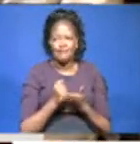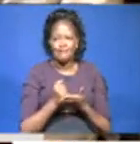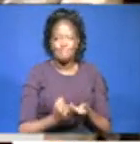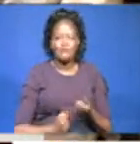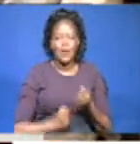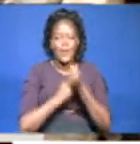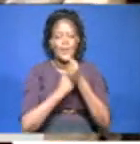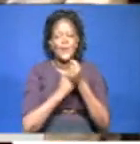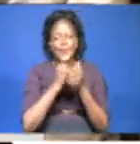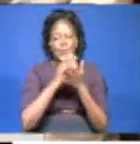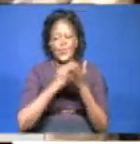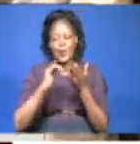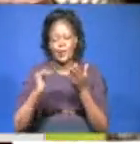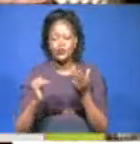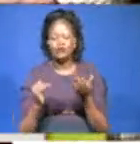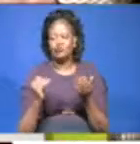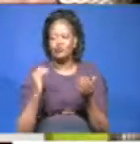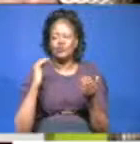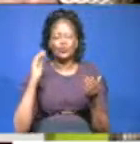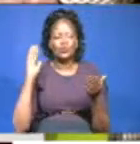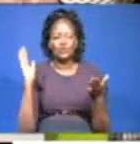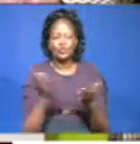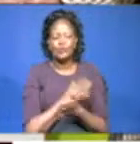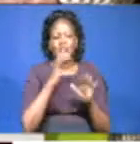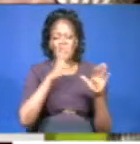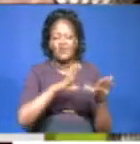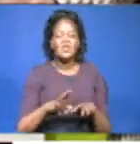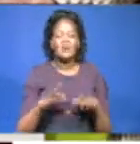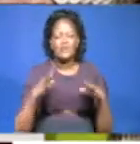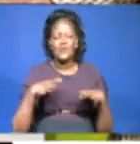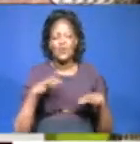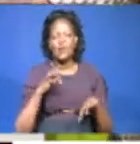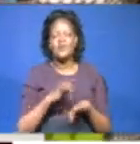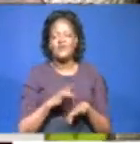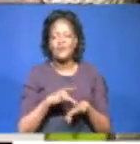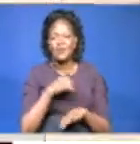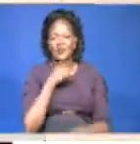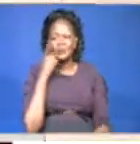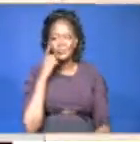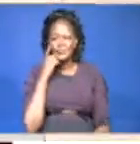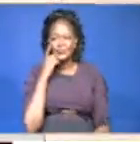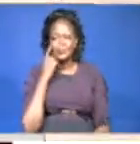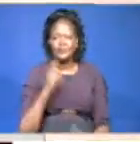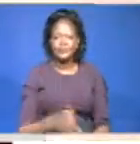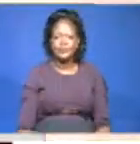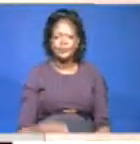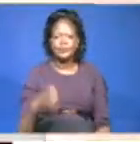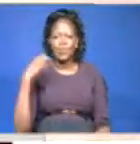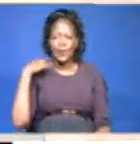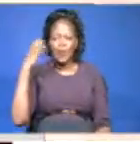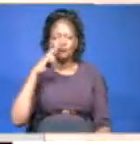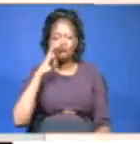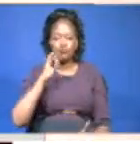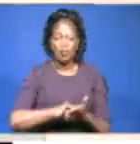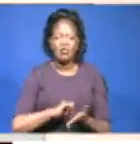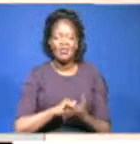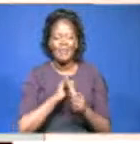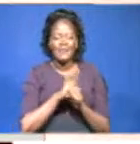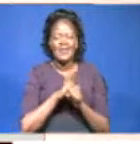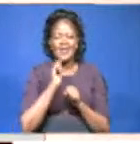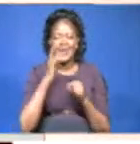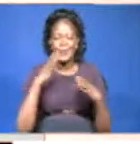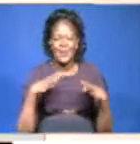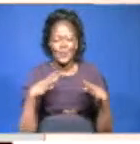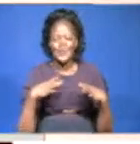sub-counties to alleviate suffering among communities ravaged by drought. Kidpo patron Peter Tena noted millions of Kenyans are